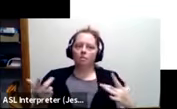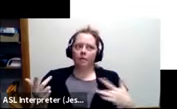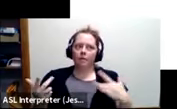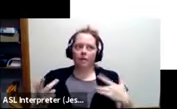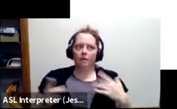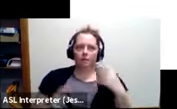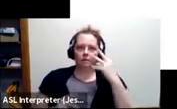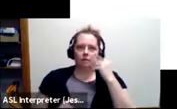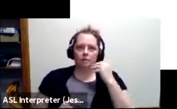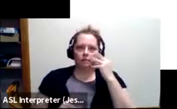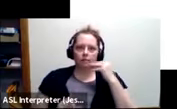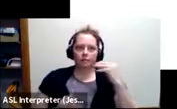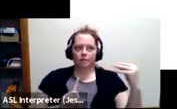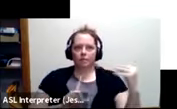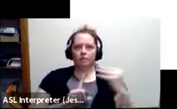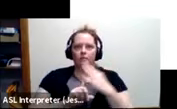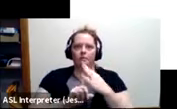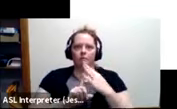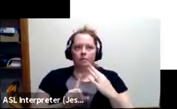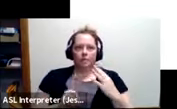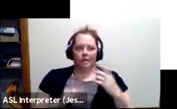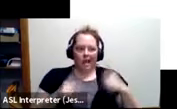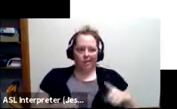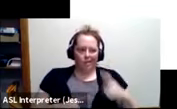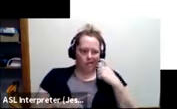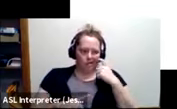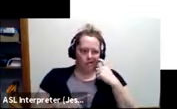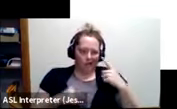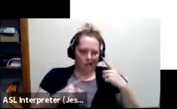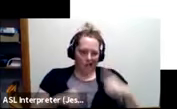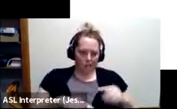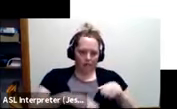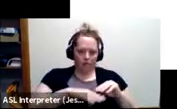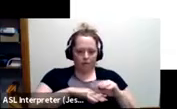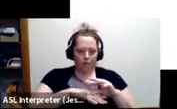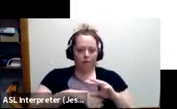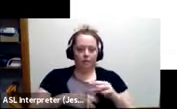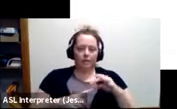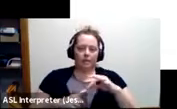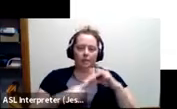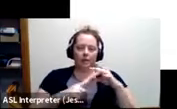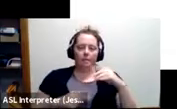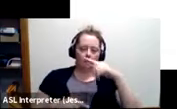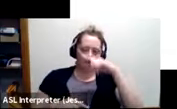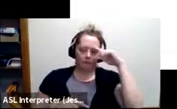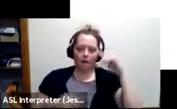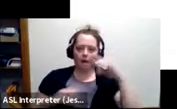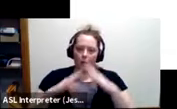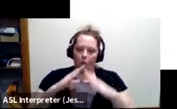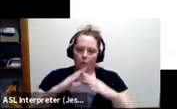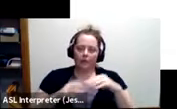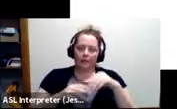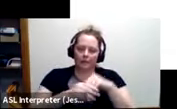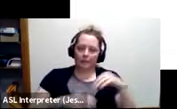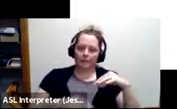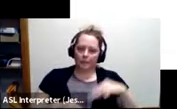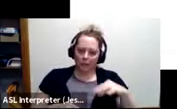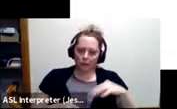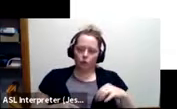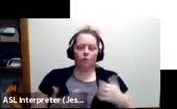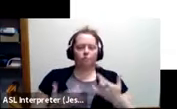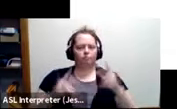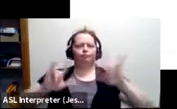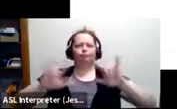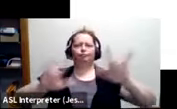of what's going on, especially our Black communities in Pittsburgh. And I want to send my love and affirmations out